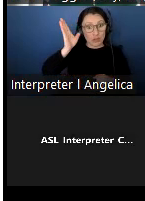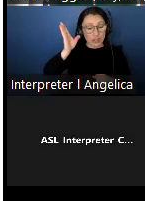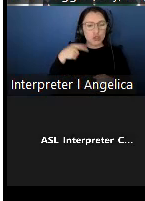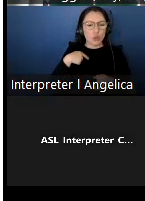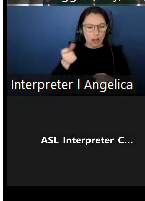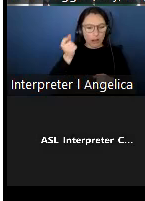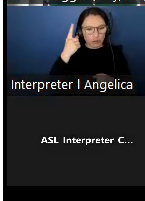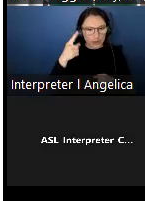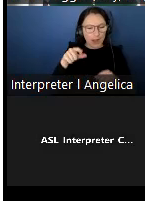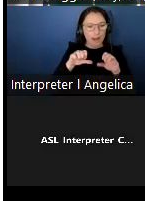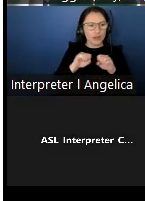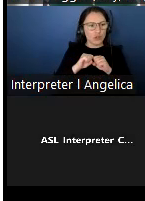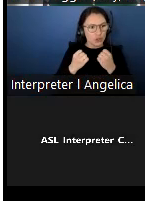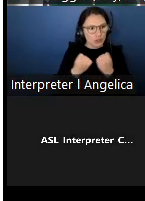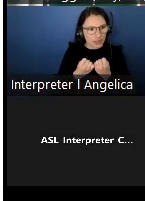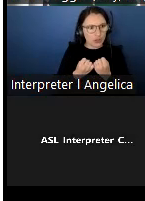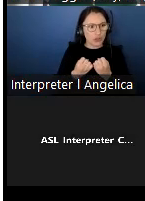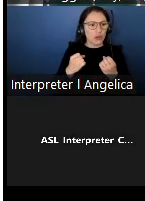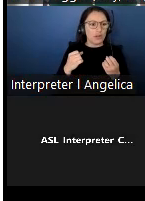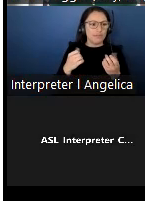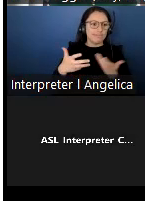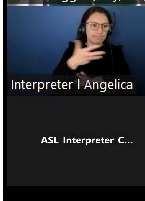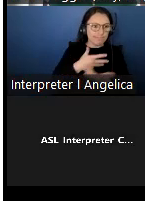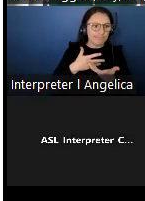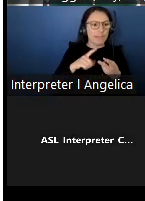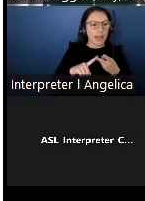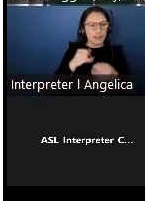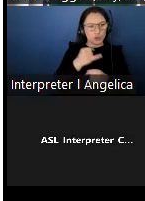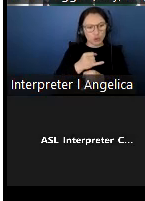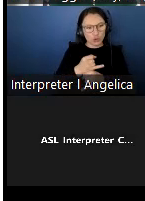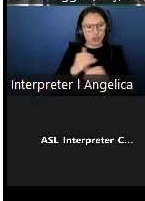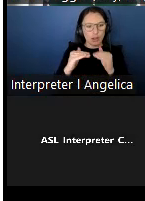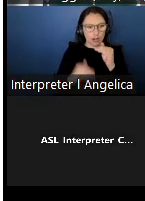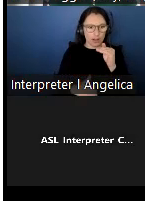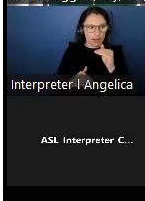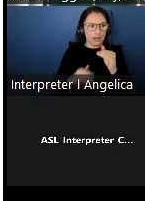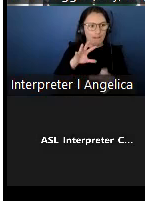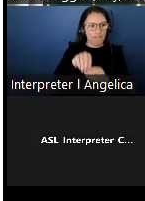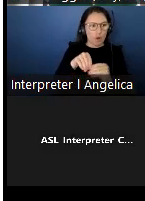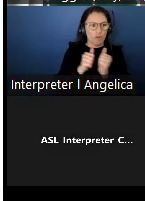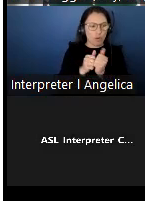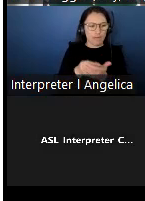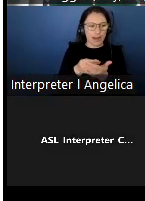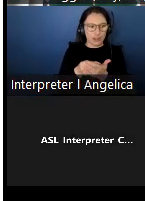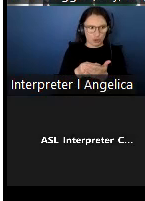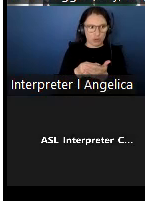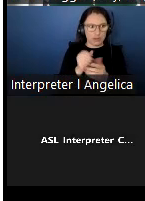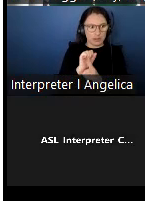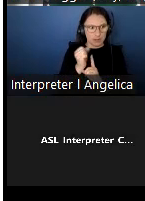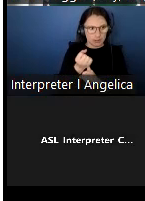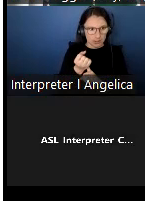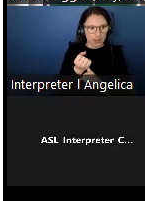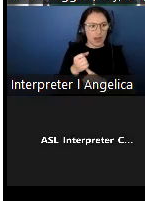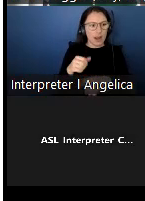inequality play in a survivor's financial situation. You'll understand financial abuse and the tactics